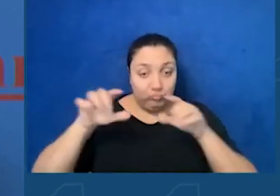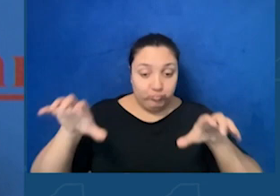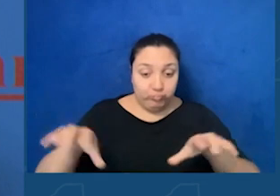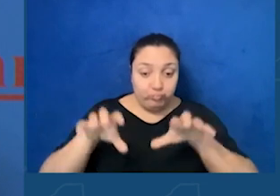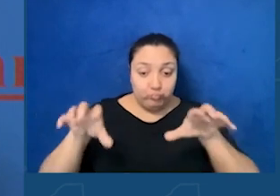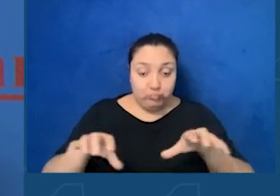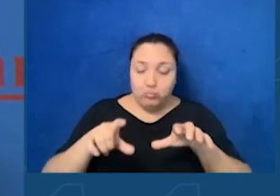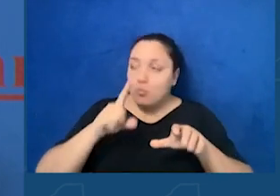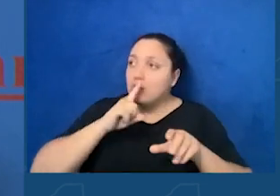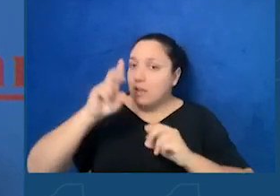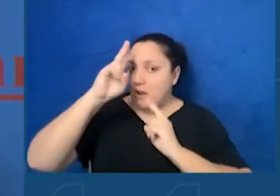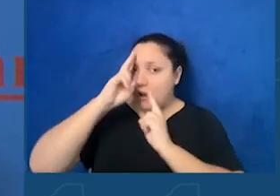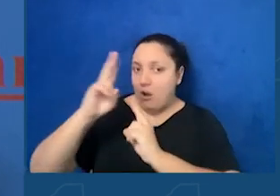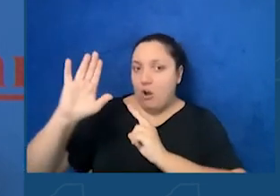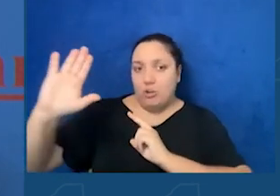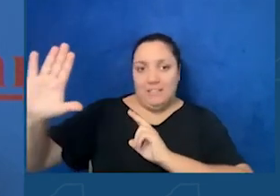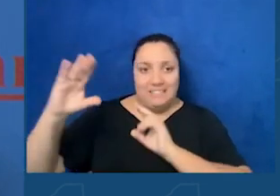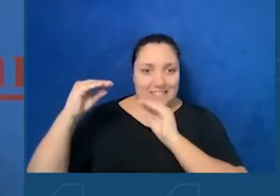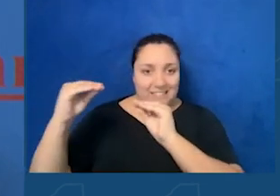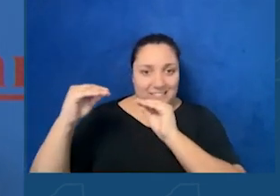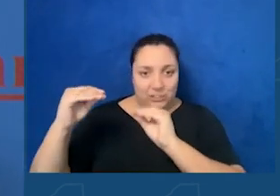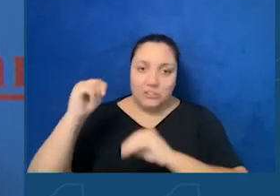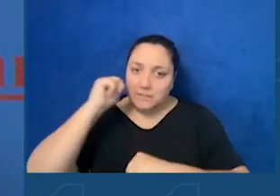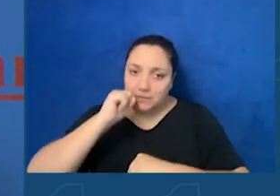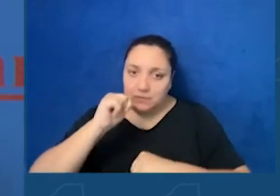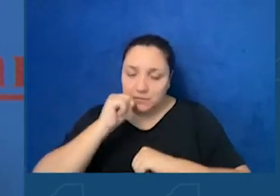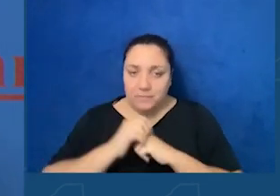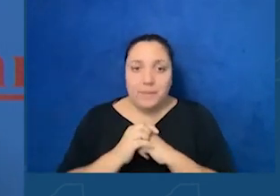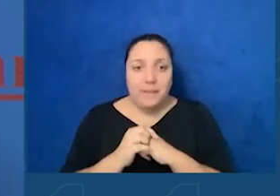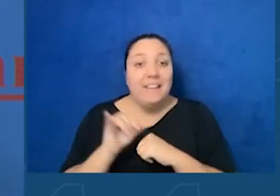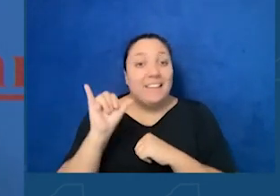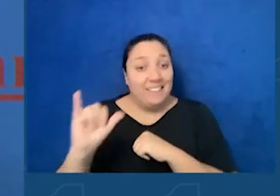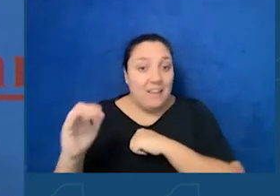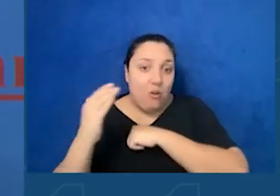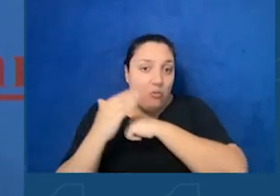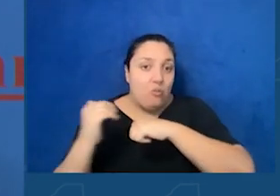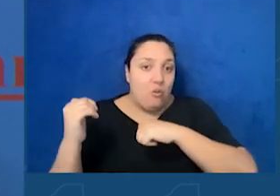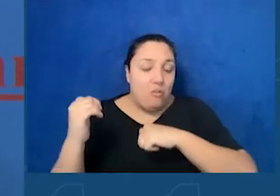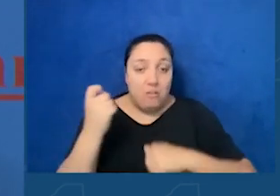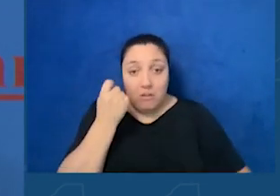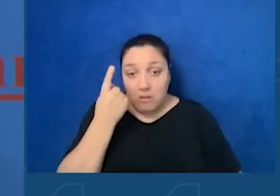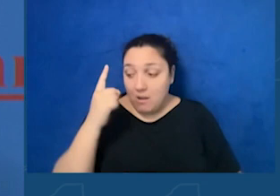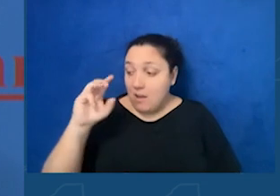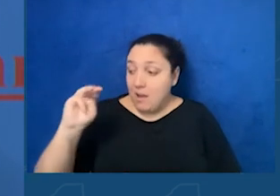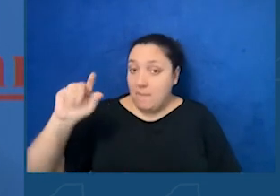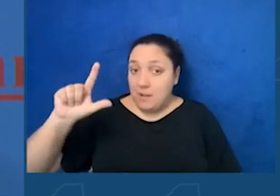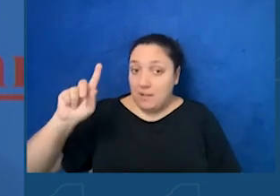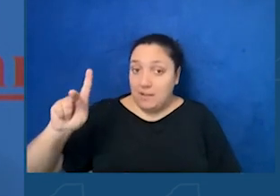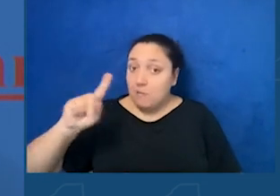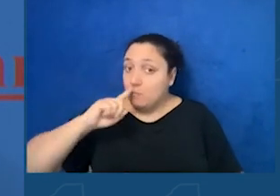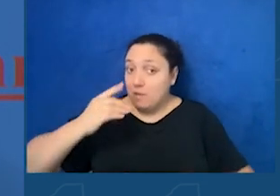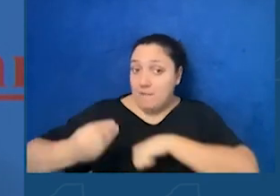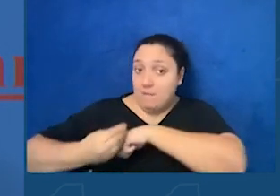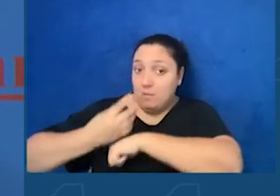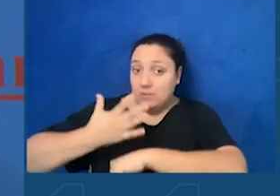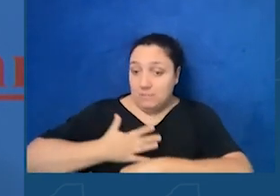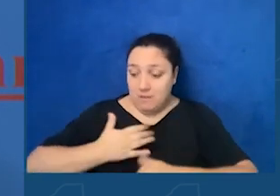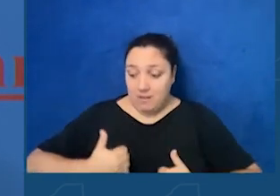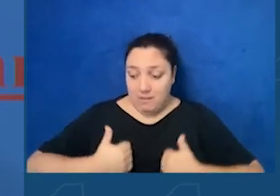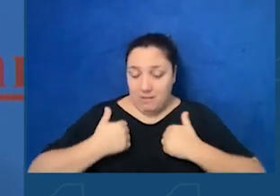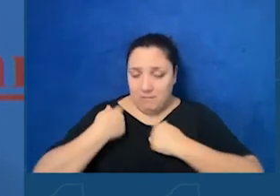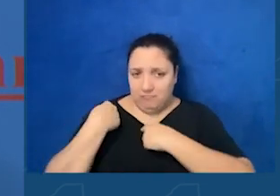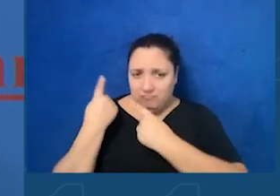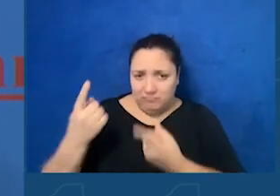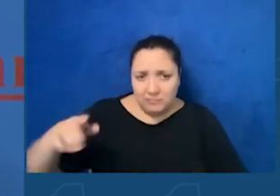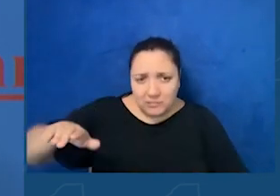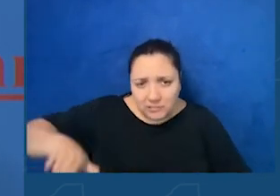And that's what we're called upon to do. Dr. King has been an influence in my life since I was a child. You're saying, how is that